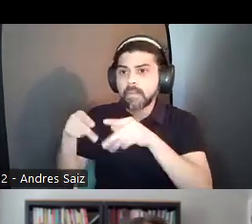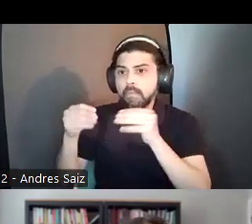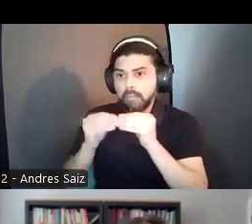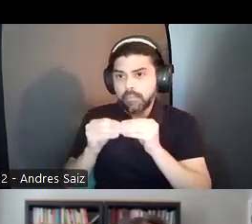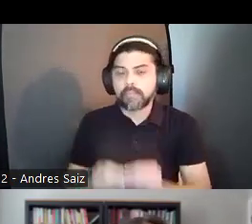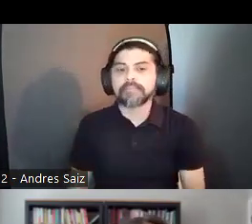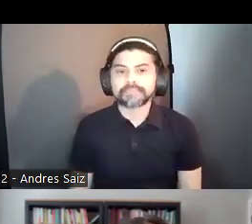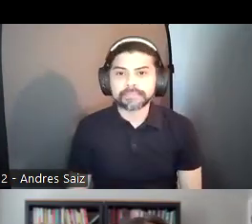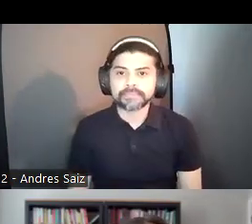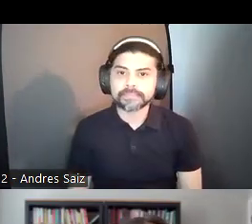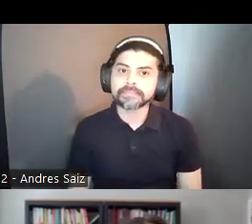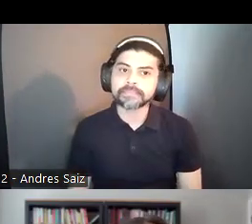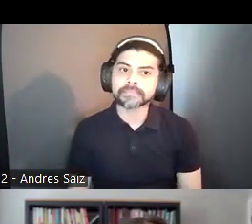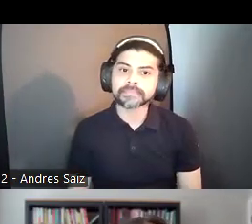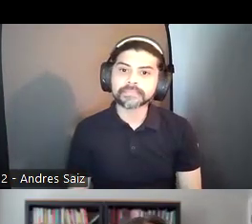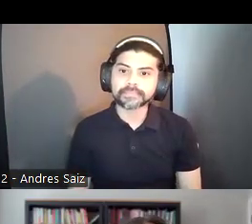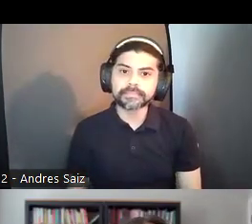please.